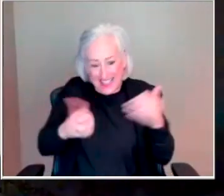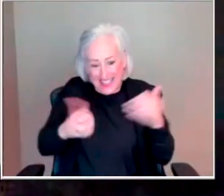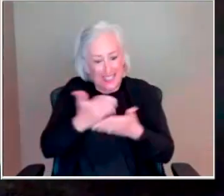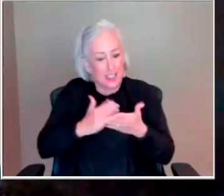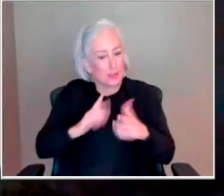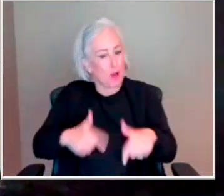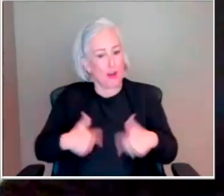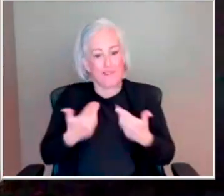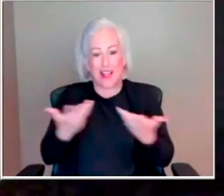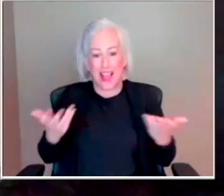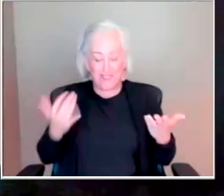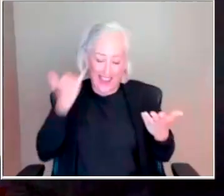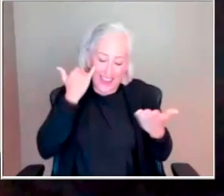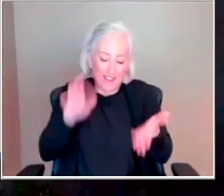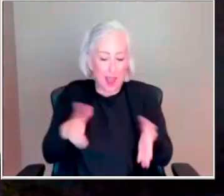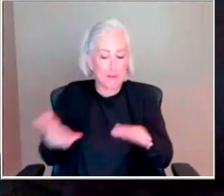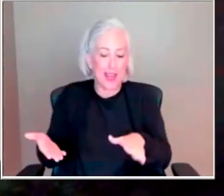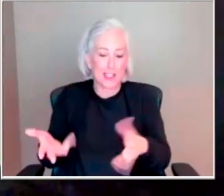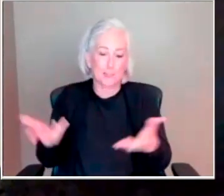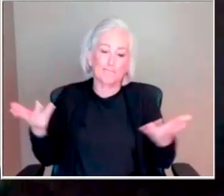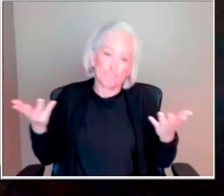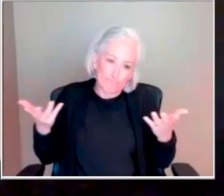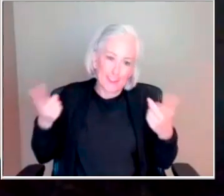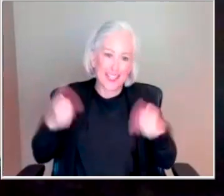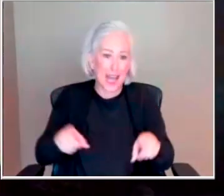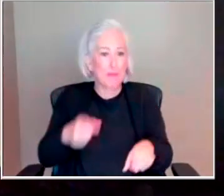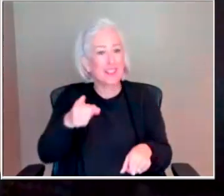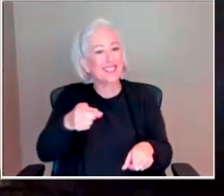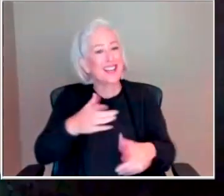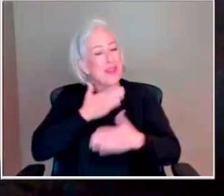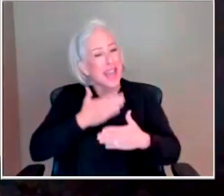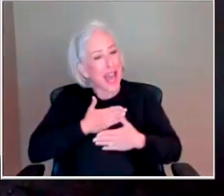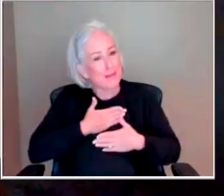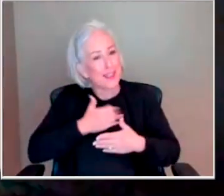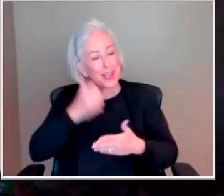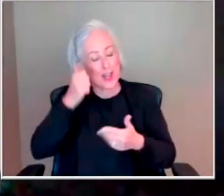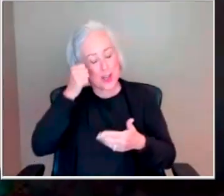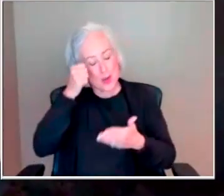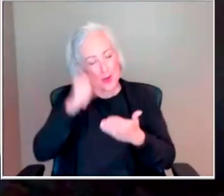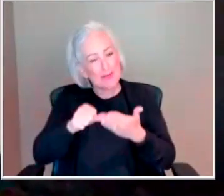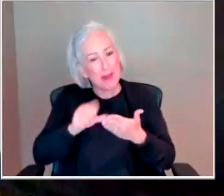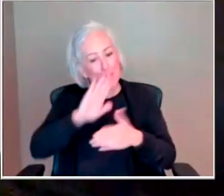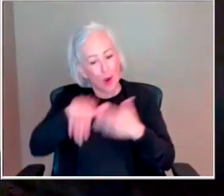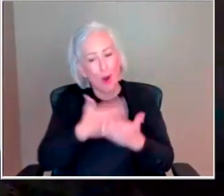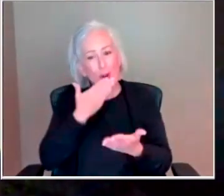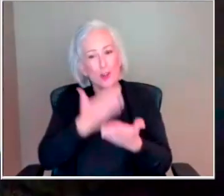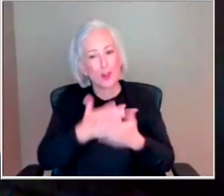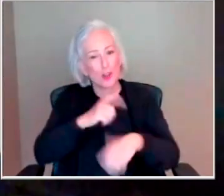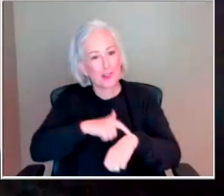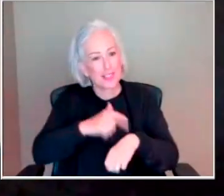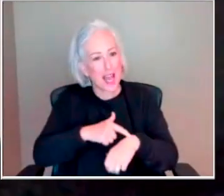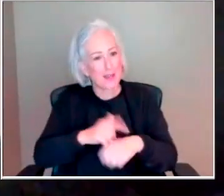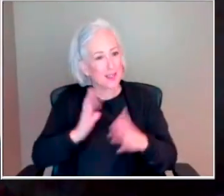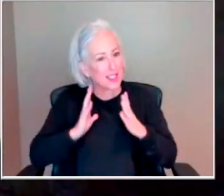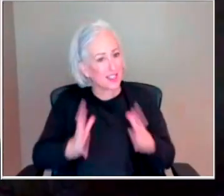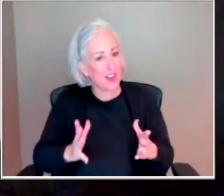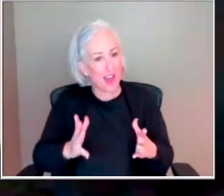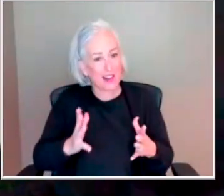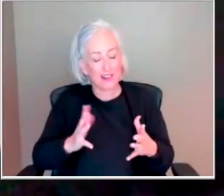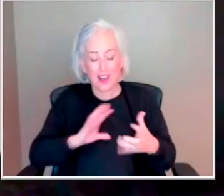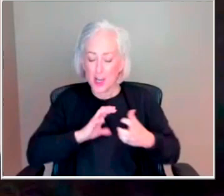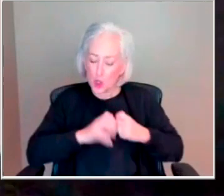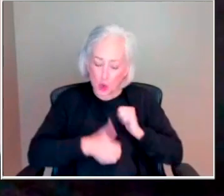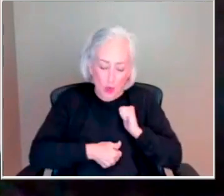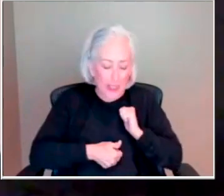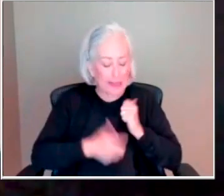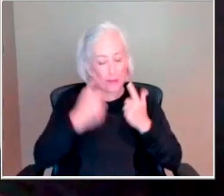life. If I go, I go. Be happy and remember all the good times, Right? That's okay if you need to, but don't